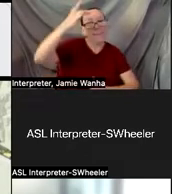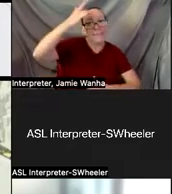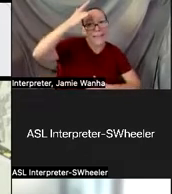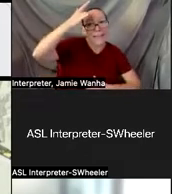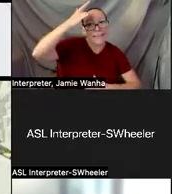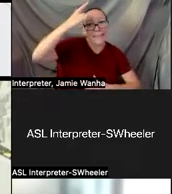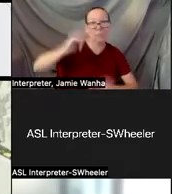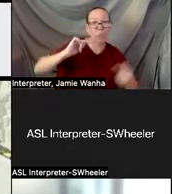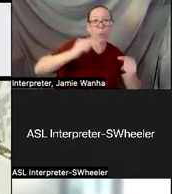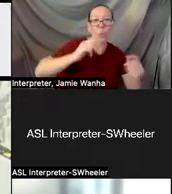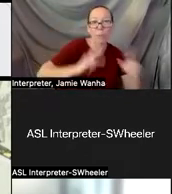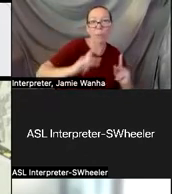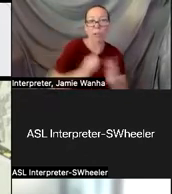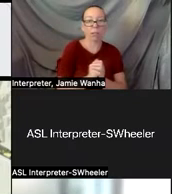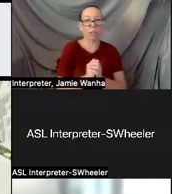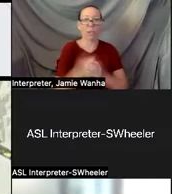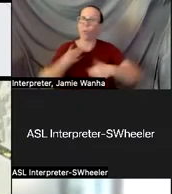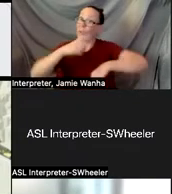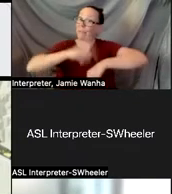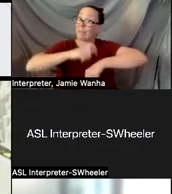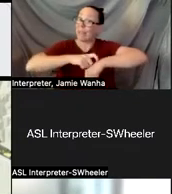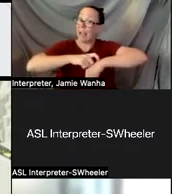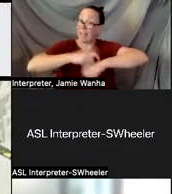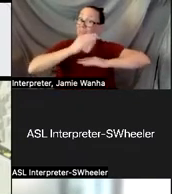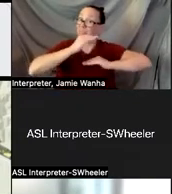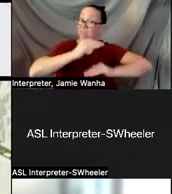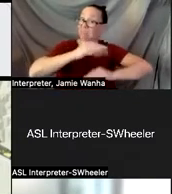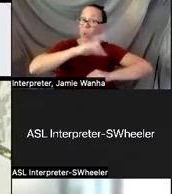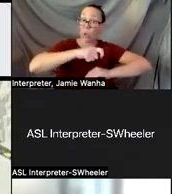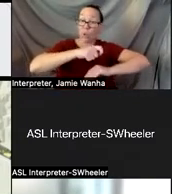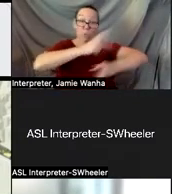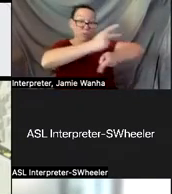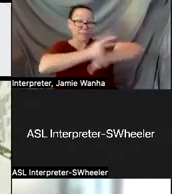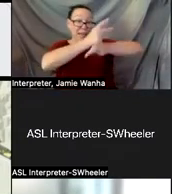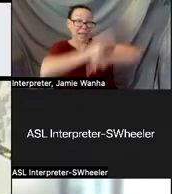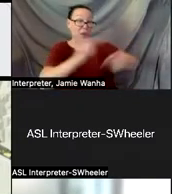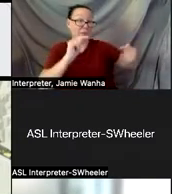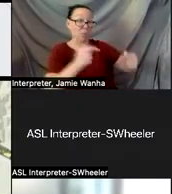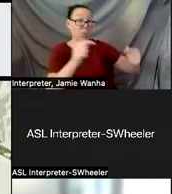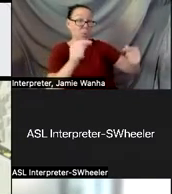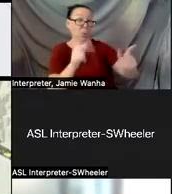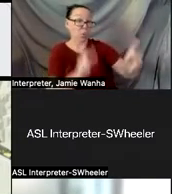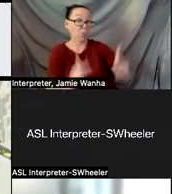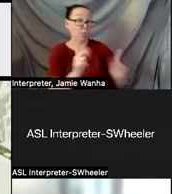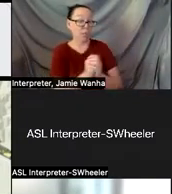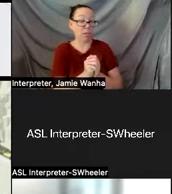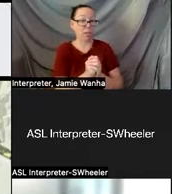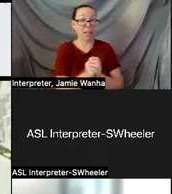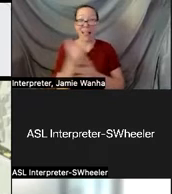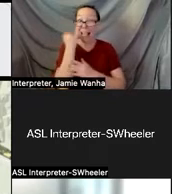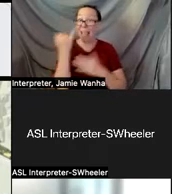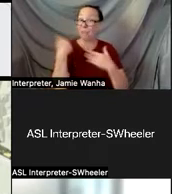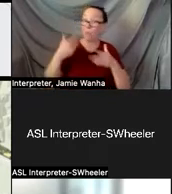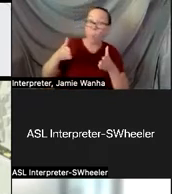a time period where you need to treat injured people, and with the failed infrastructure and roads